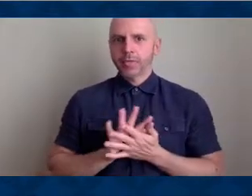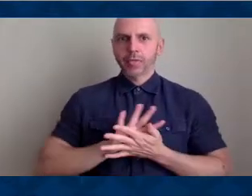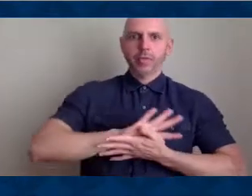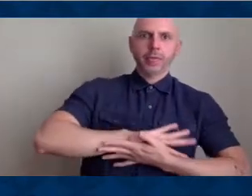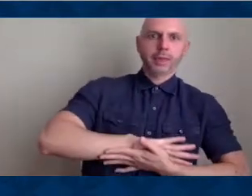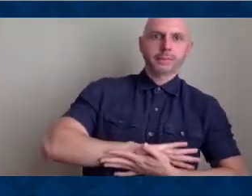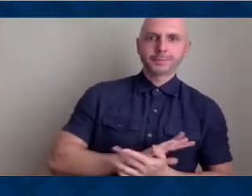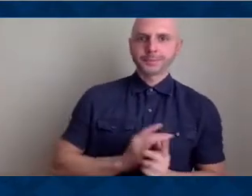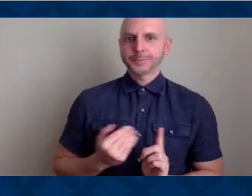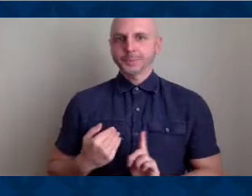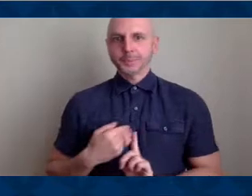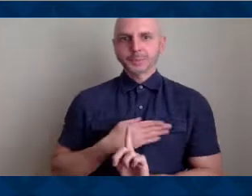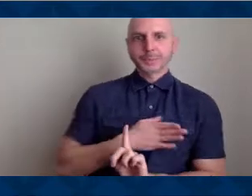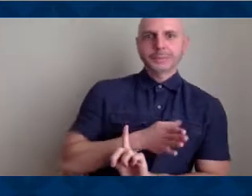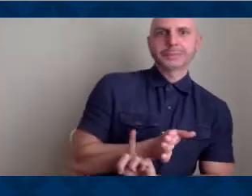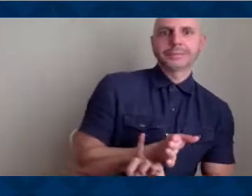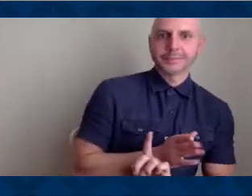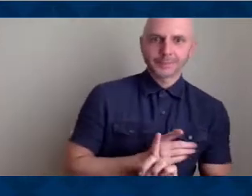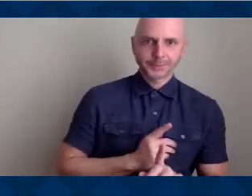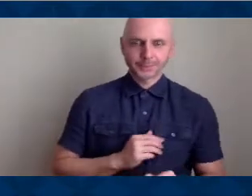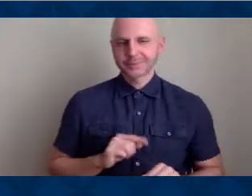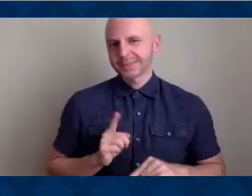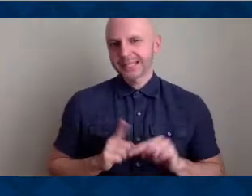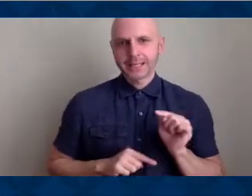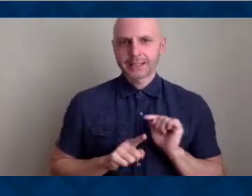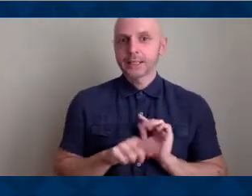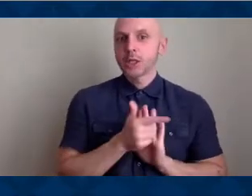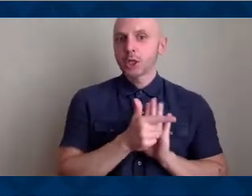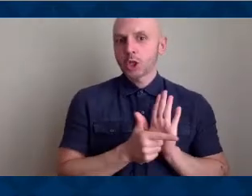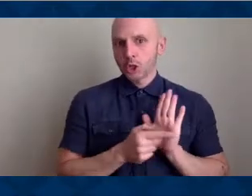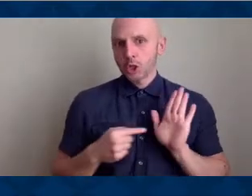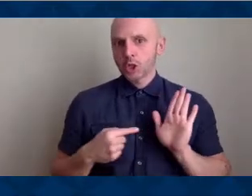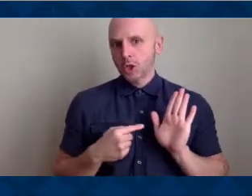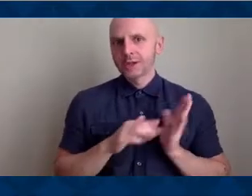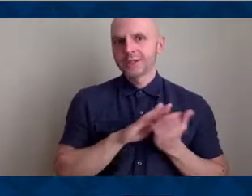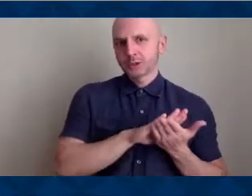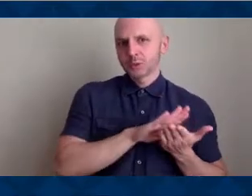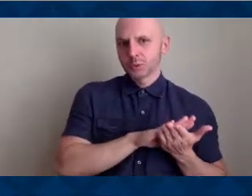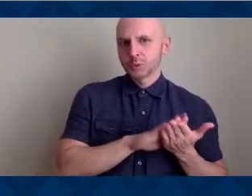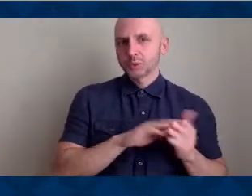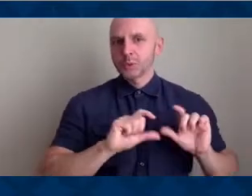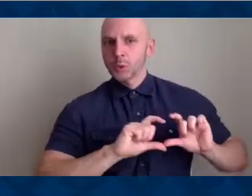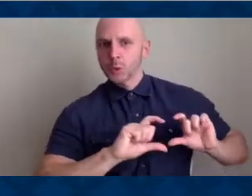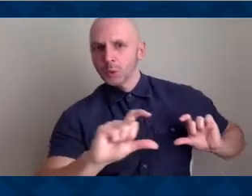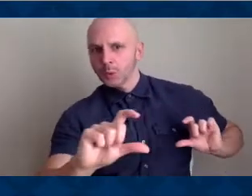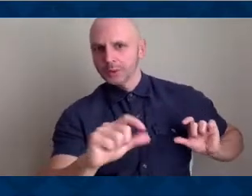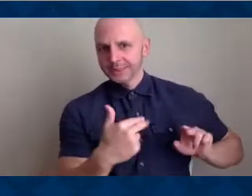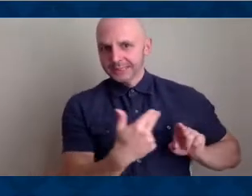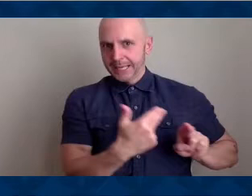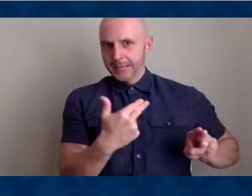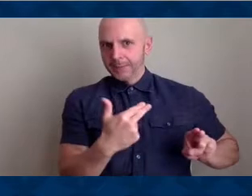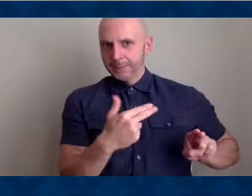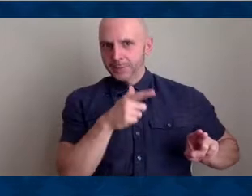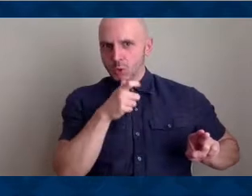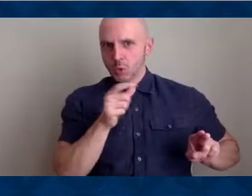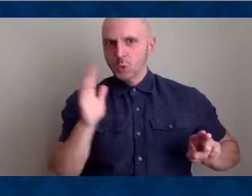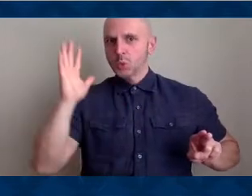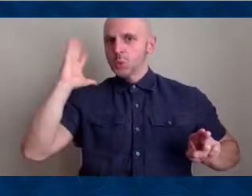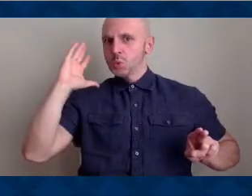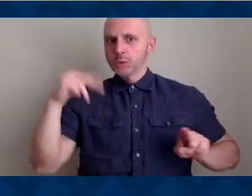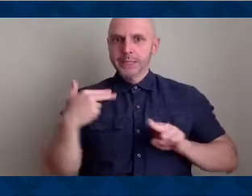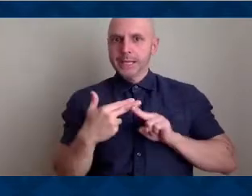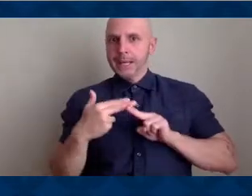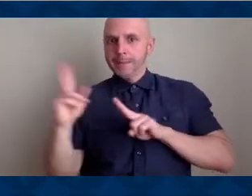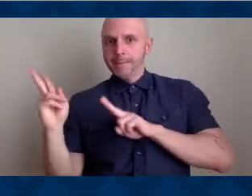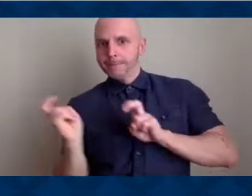of the law school building and where things stand with that. You may know that over the course of the